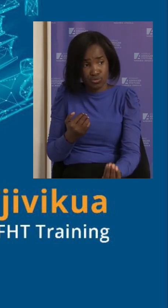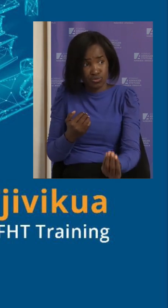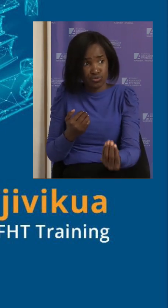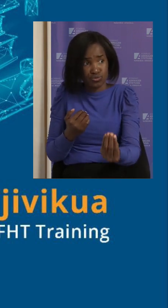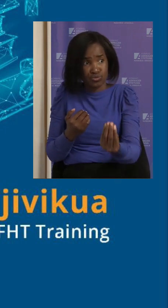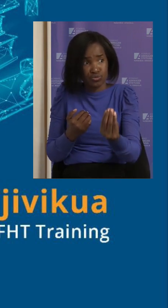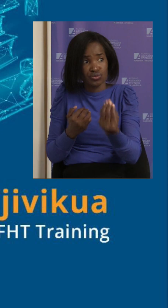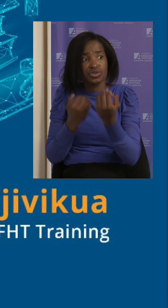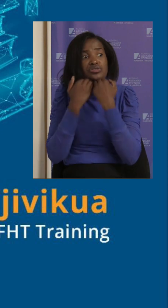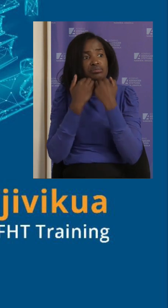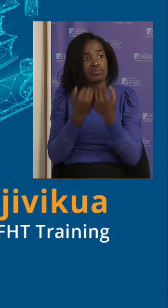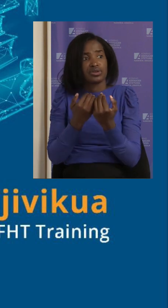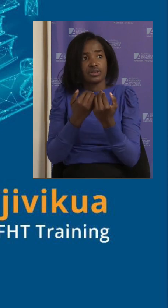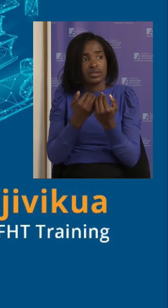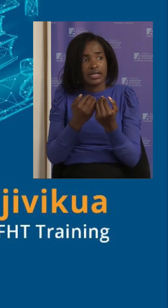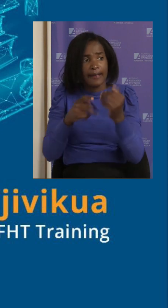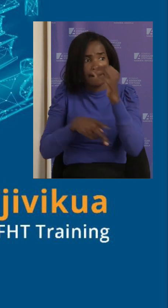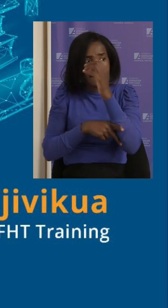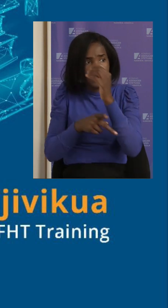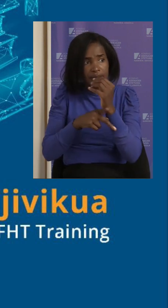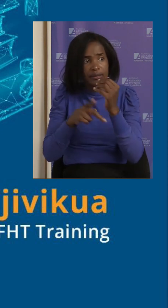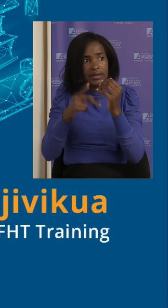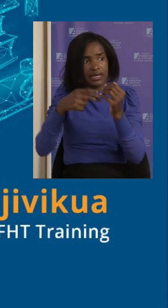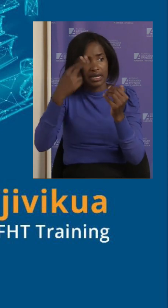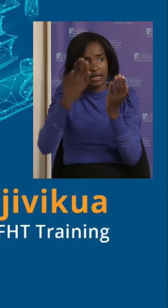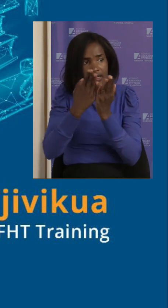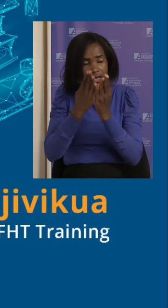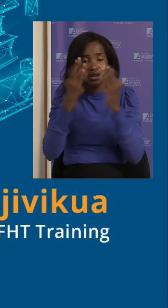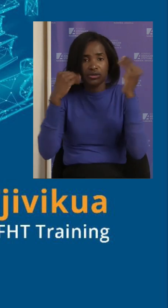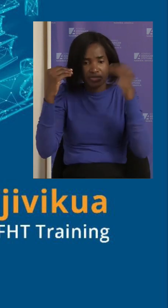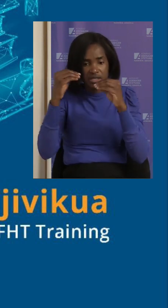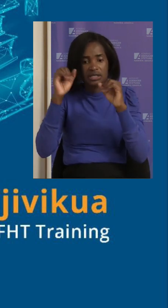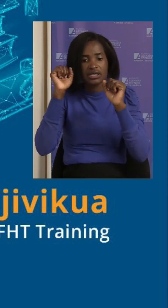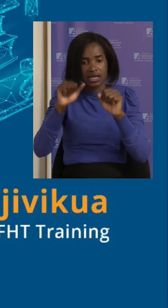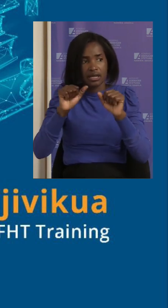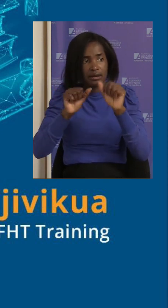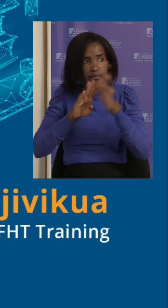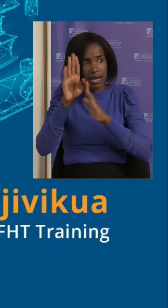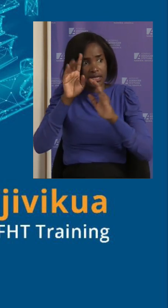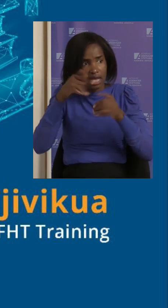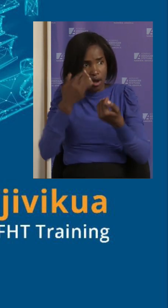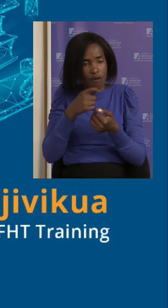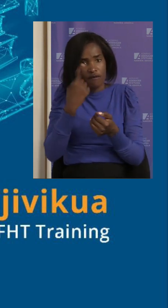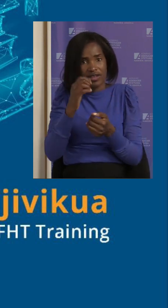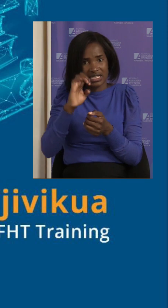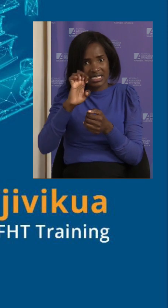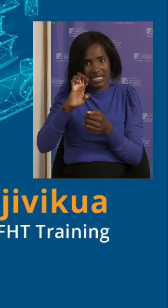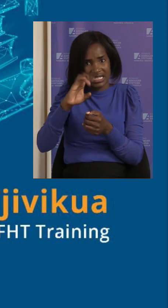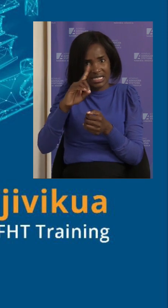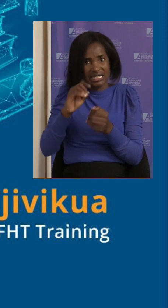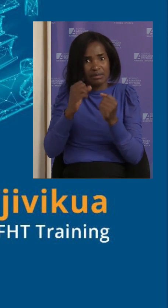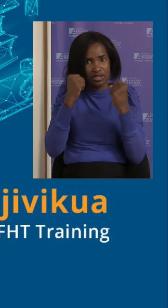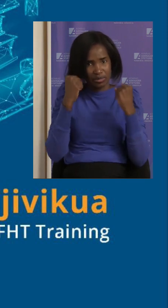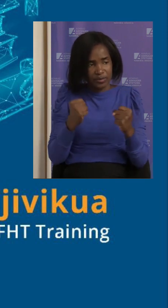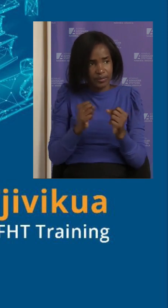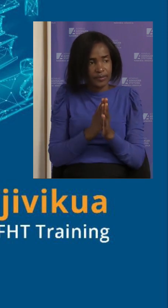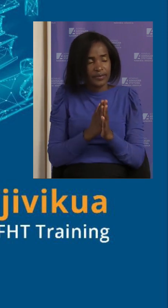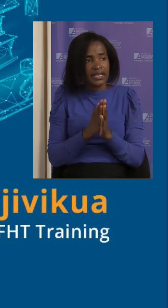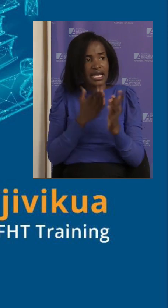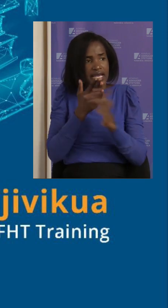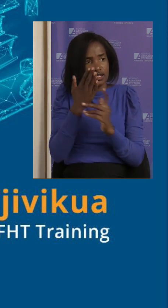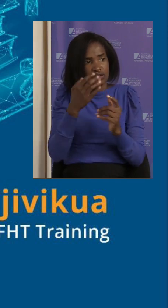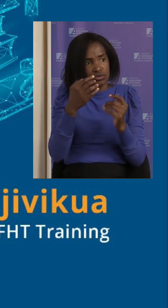as critical to succeeding in primary, secondary, and eventually university settings. 2, access to general basic